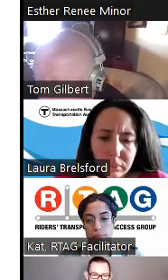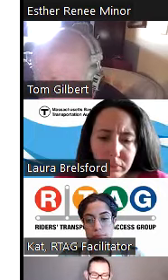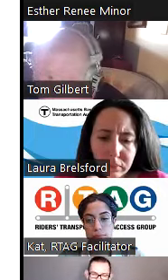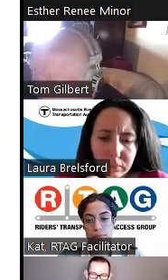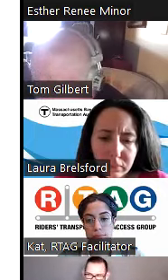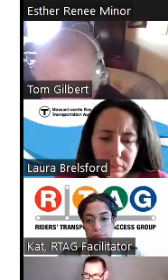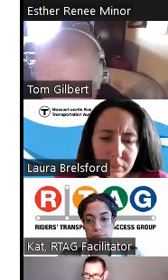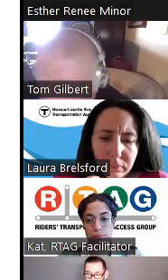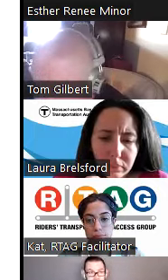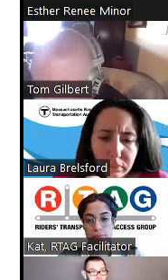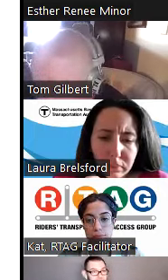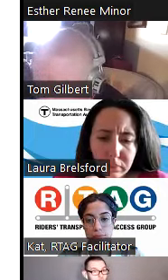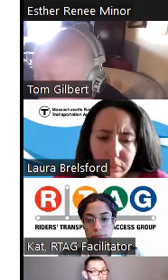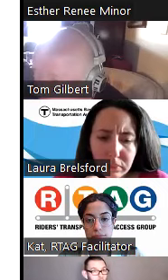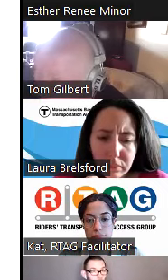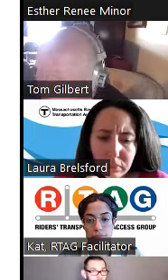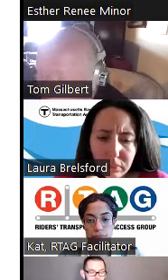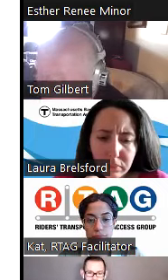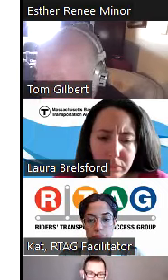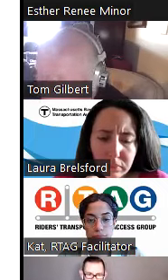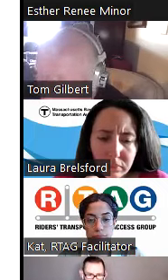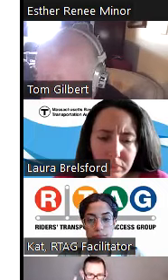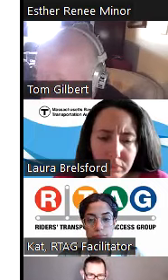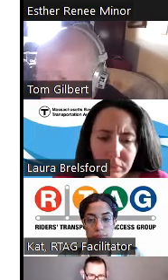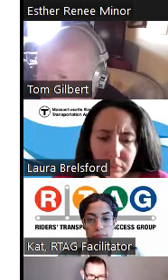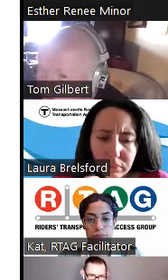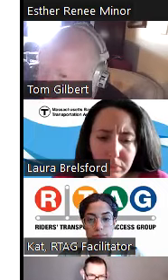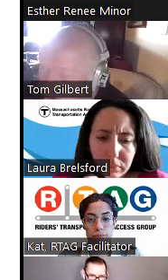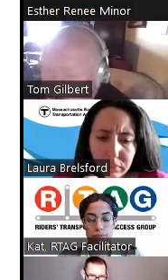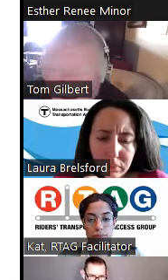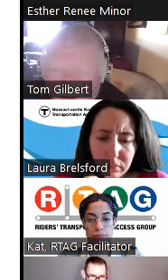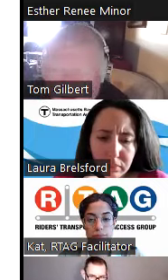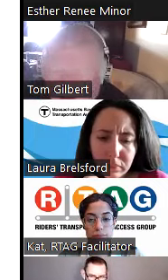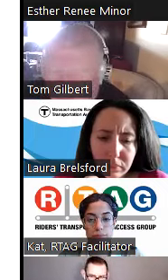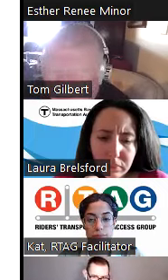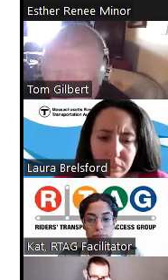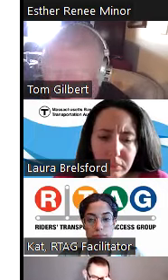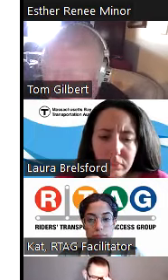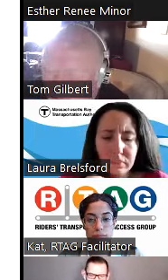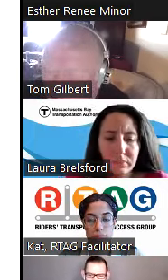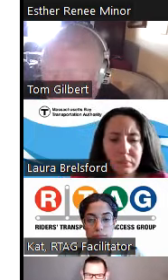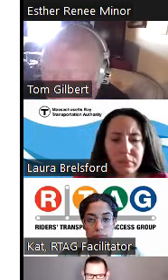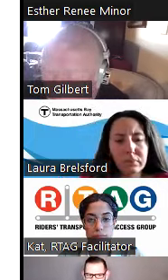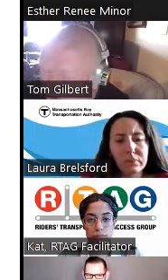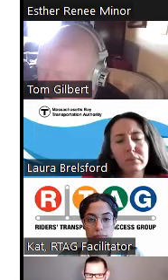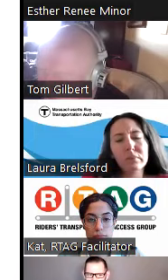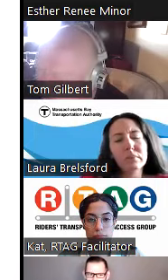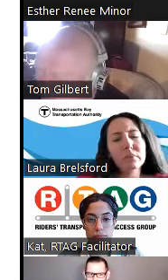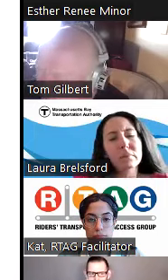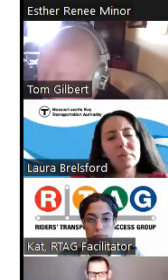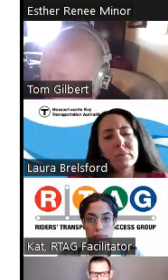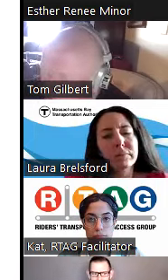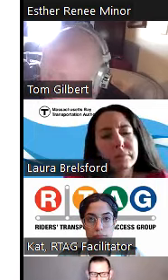that when it's not when it's not even accurate all the time. And I noticed a lot that happens on the Green Line too. Like it'll say